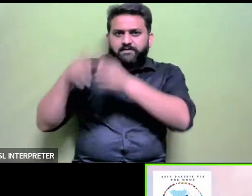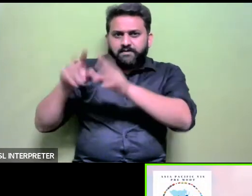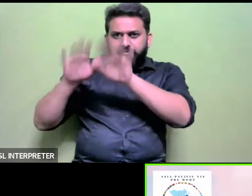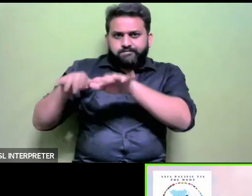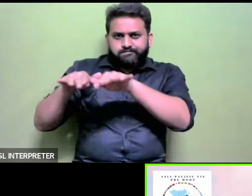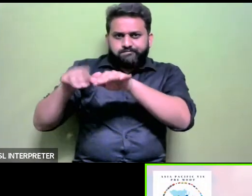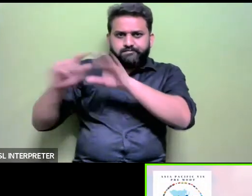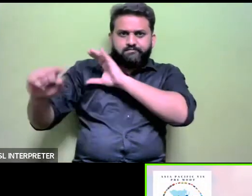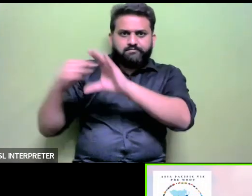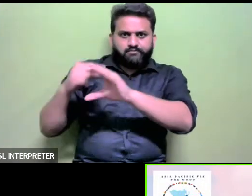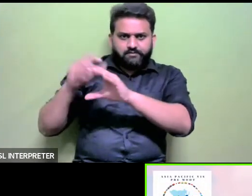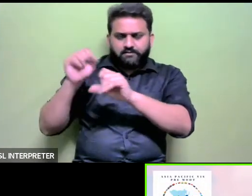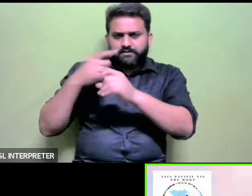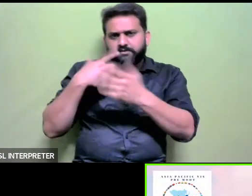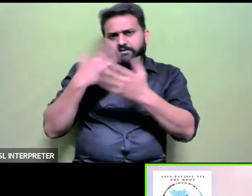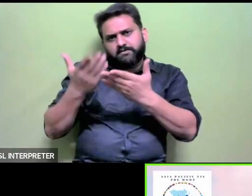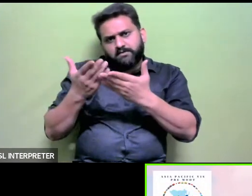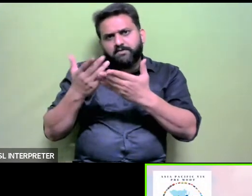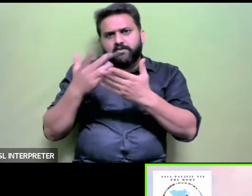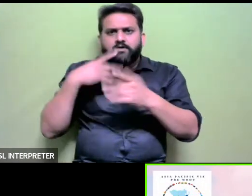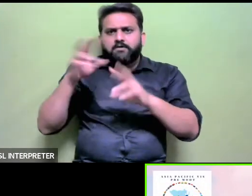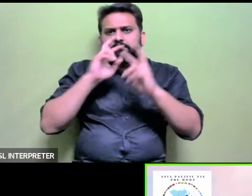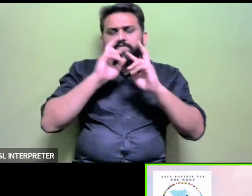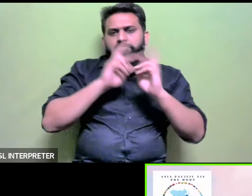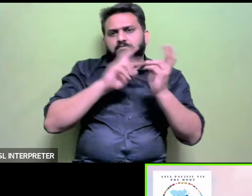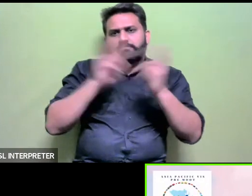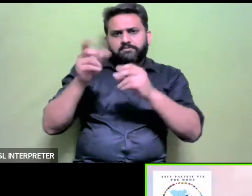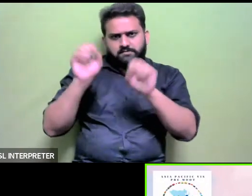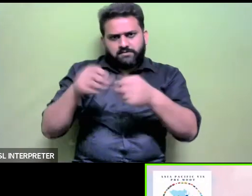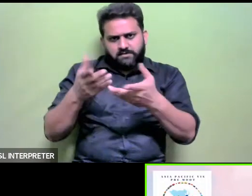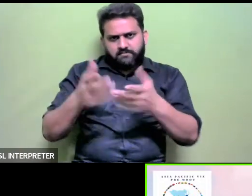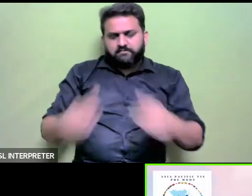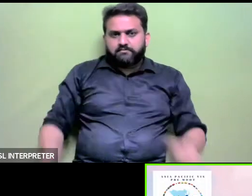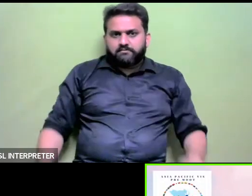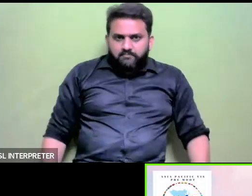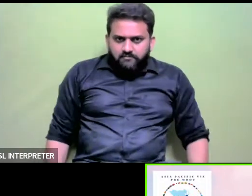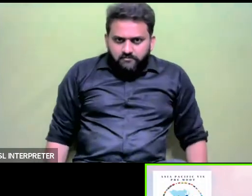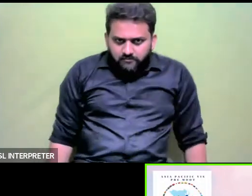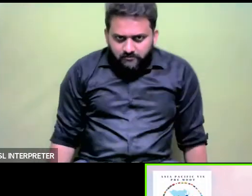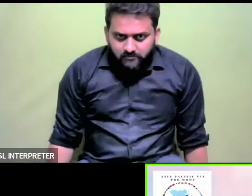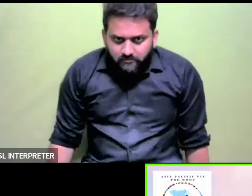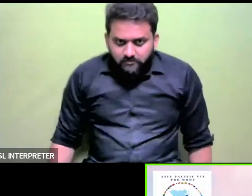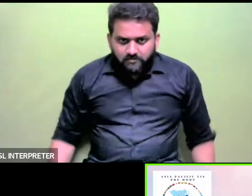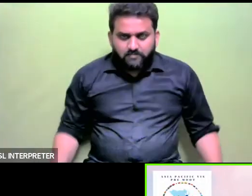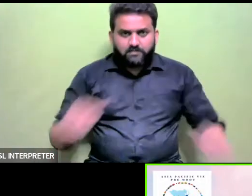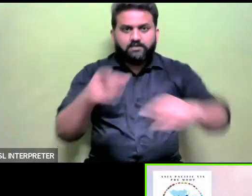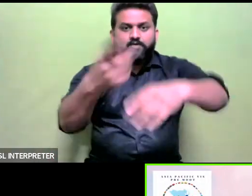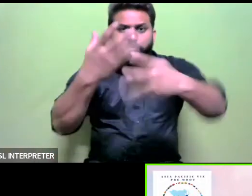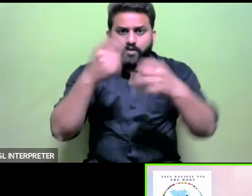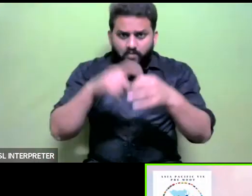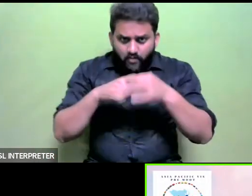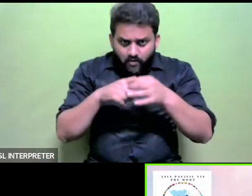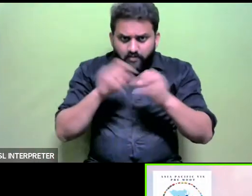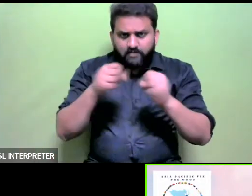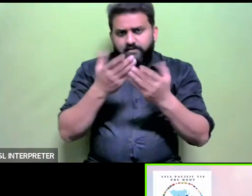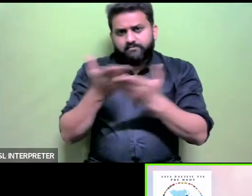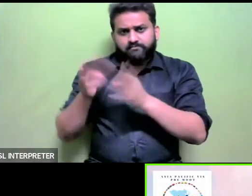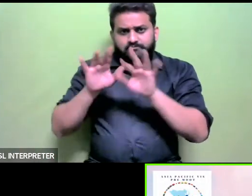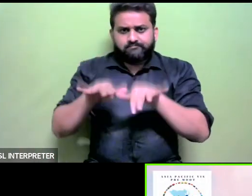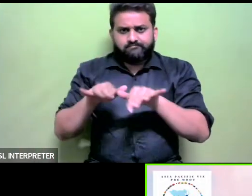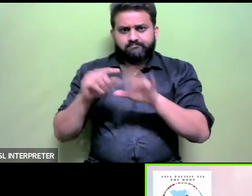everybody, I can read it aloud, or sir can also read from the chat box itself. Please feel free to type your questions in the chat box.